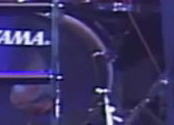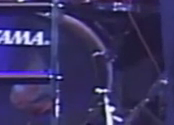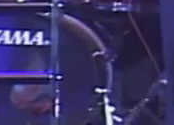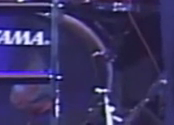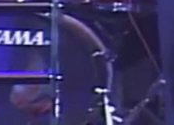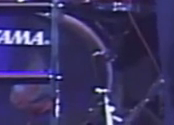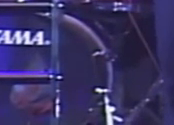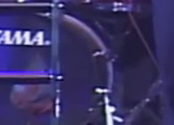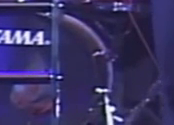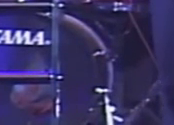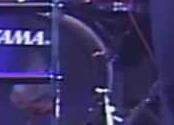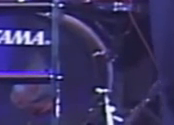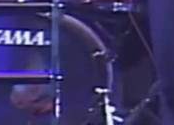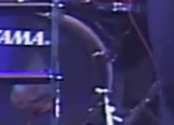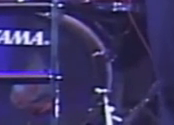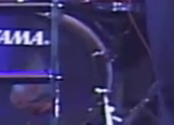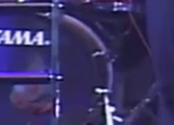Please go.